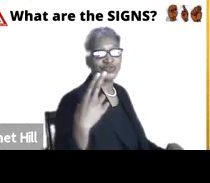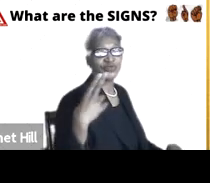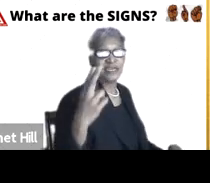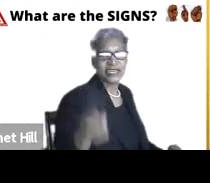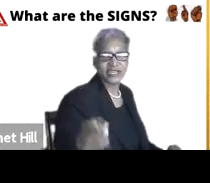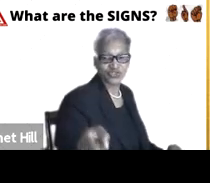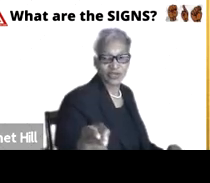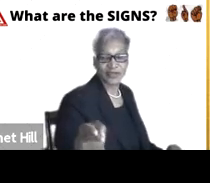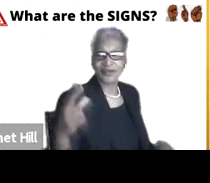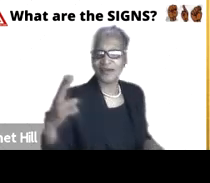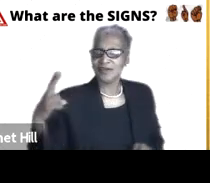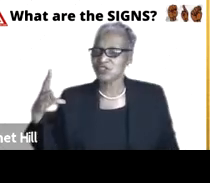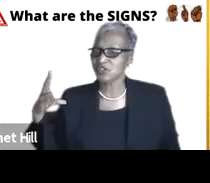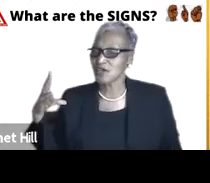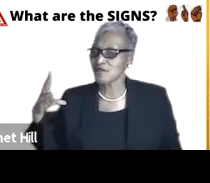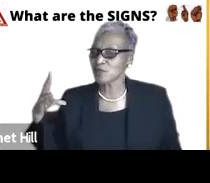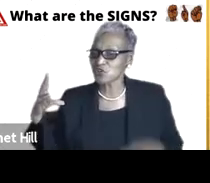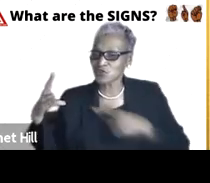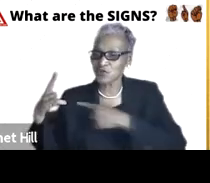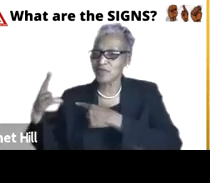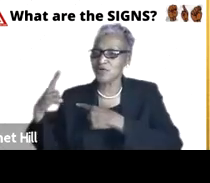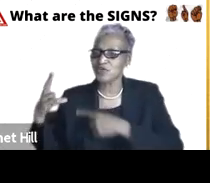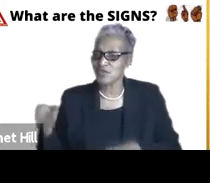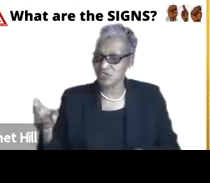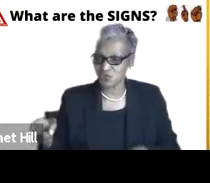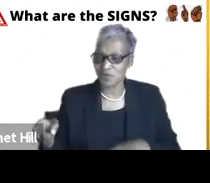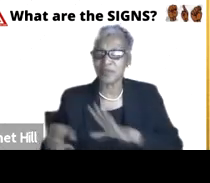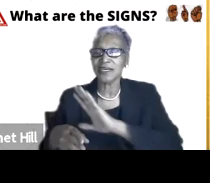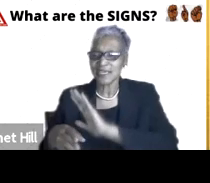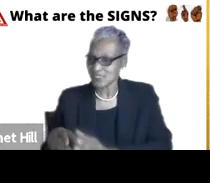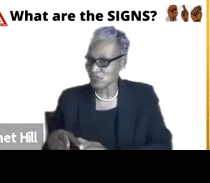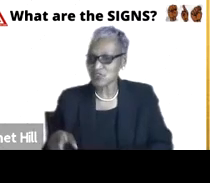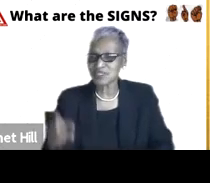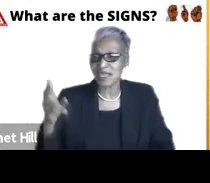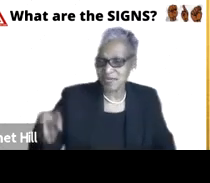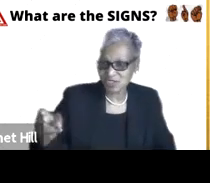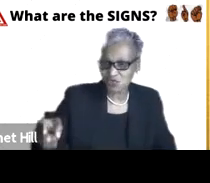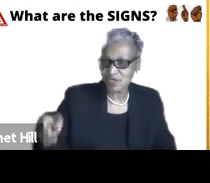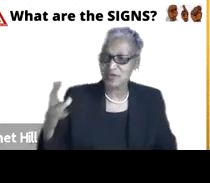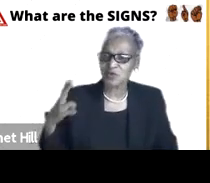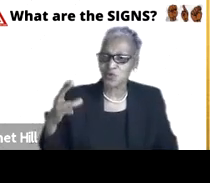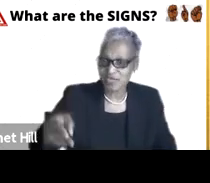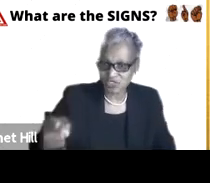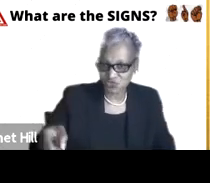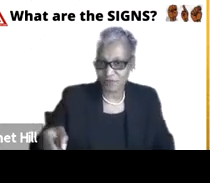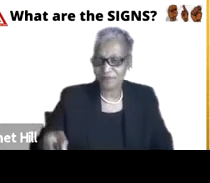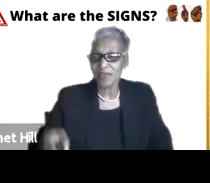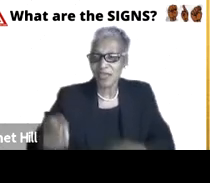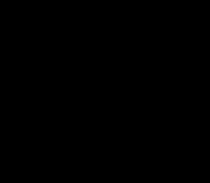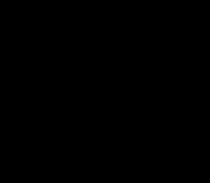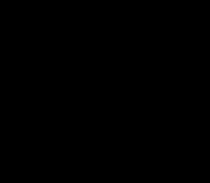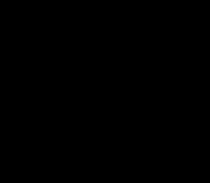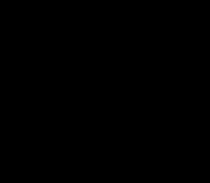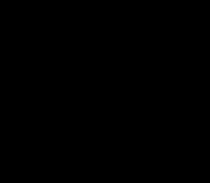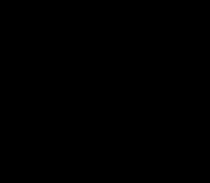shoulder and do history. She's going to come from her shoulder up here and do history, but it's still the same. History or history.